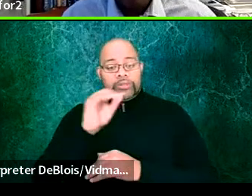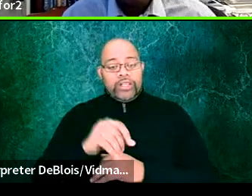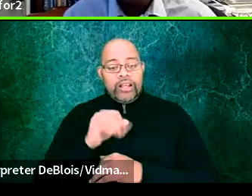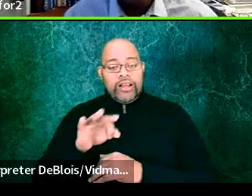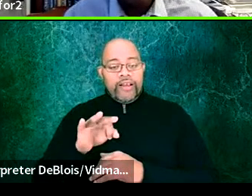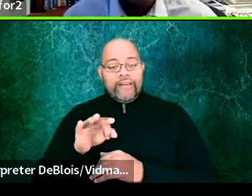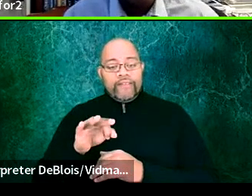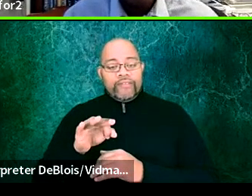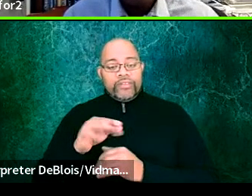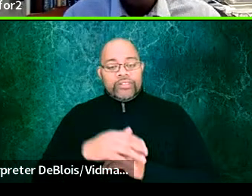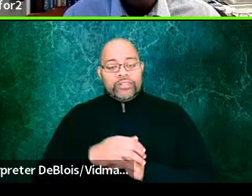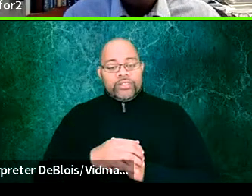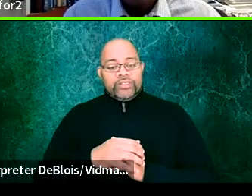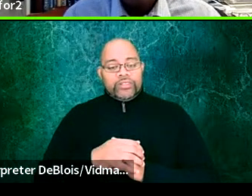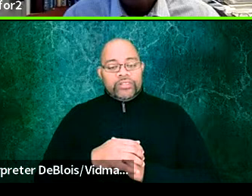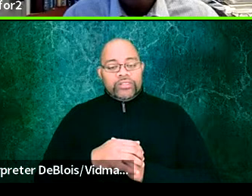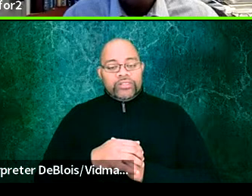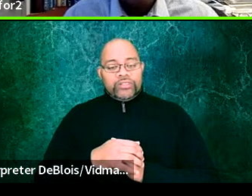the benthic,